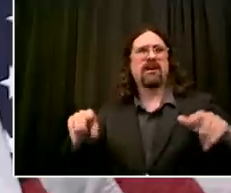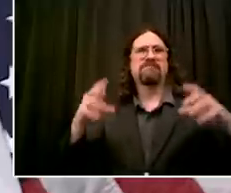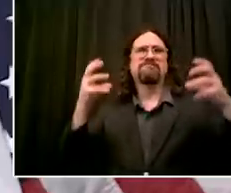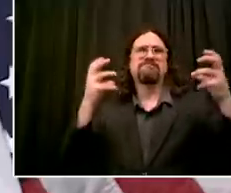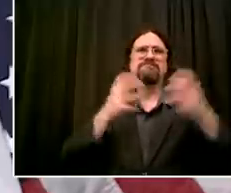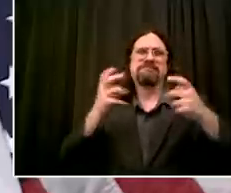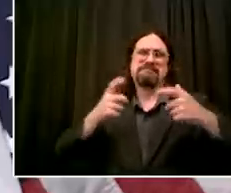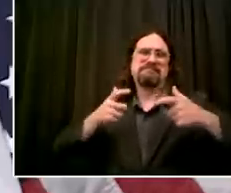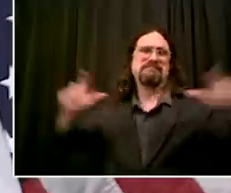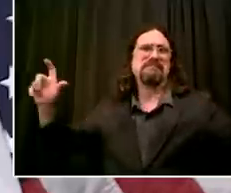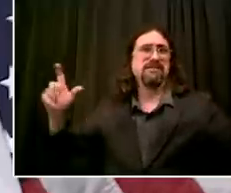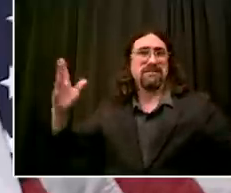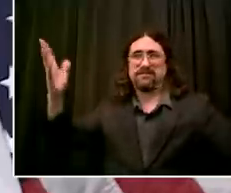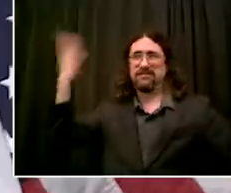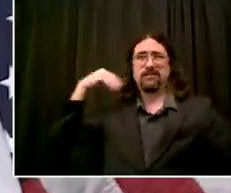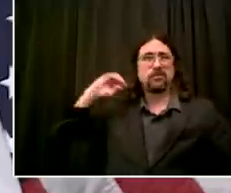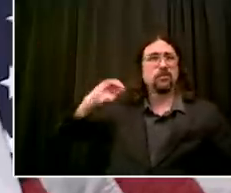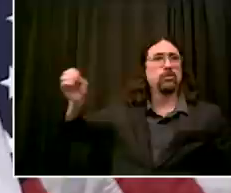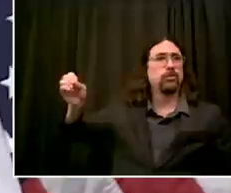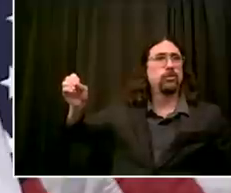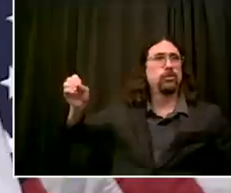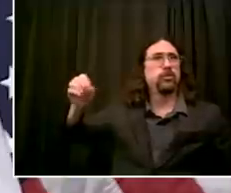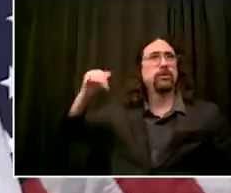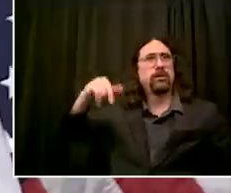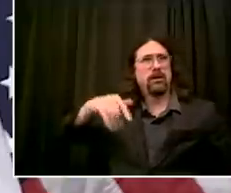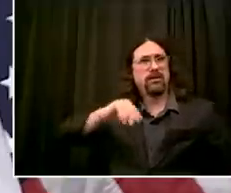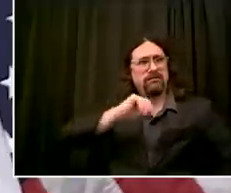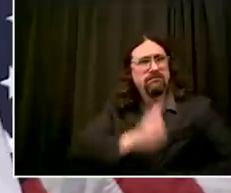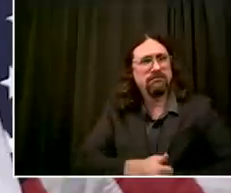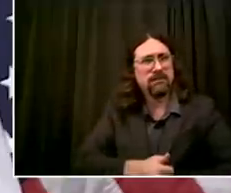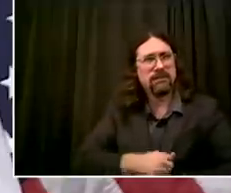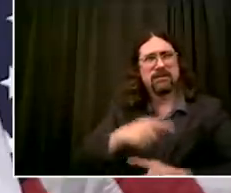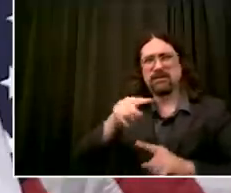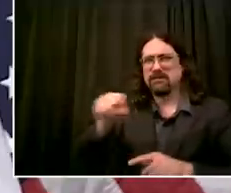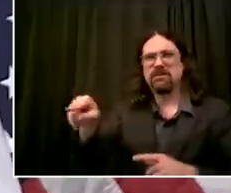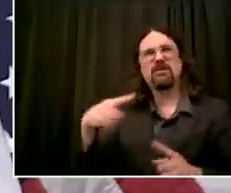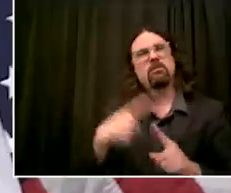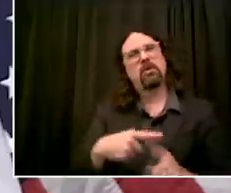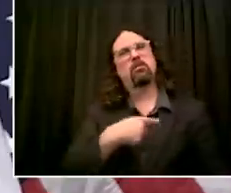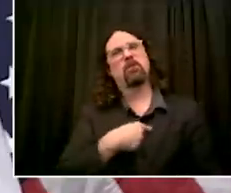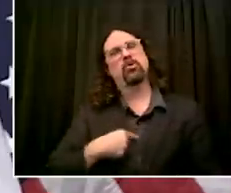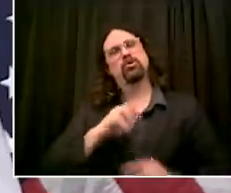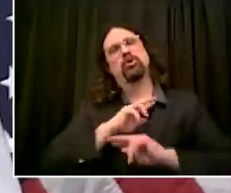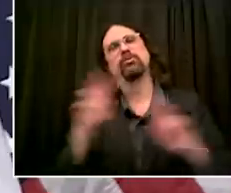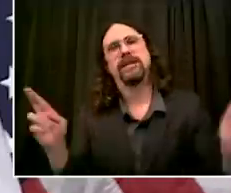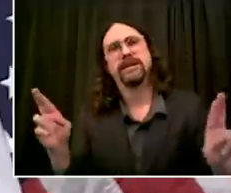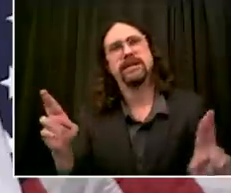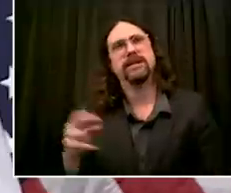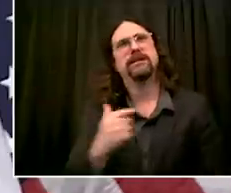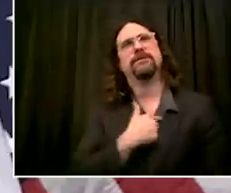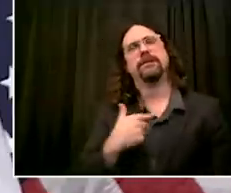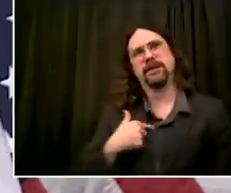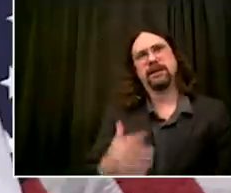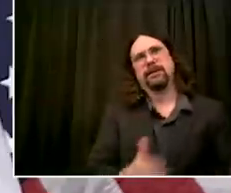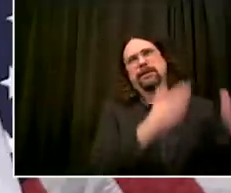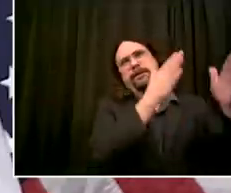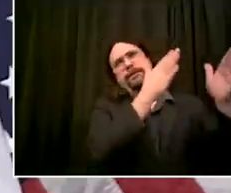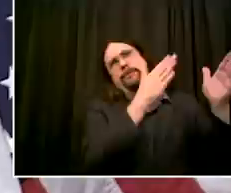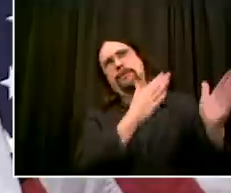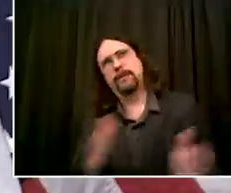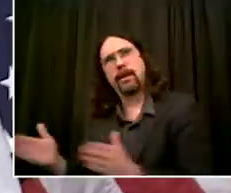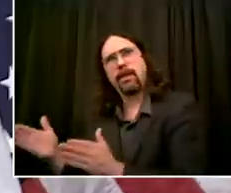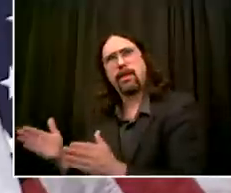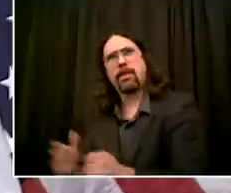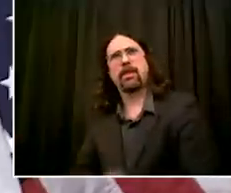Dr. Barbeau, we've all talked about the fact that this doesn't happen like flicking a switch. If we start to see a problem, we're going to see it over days